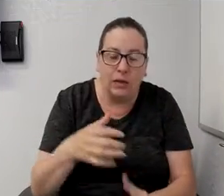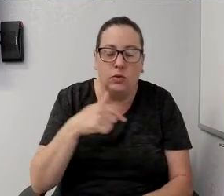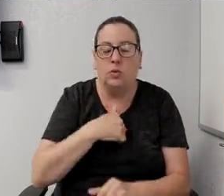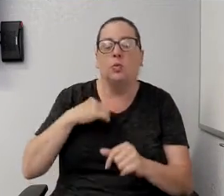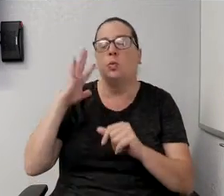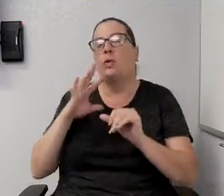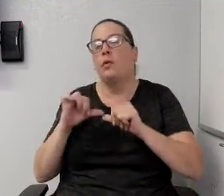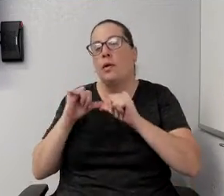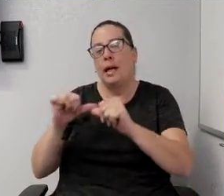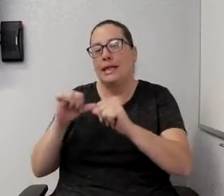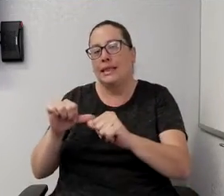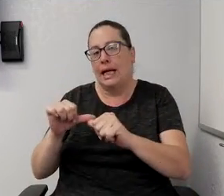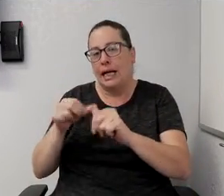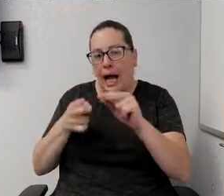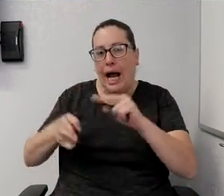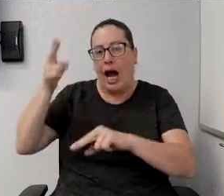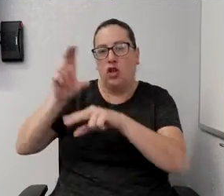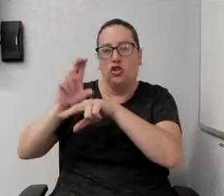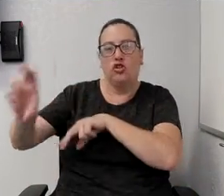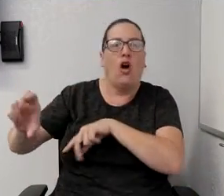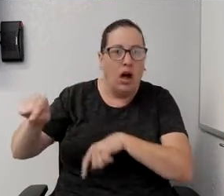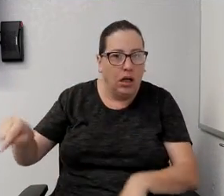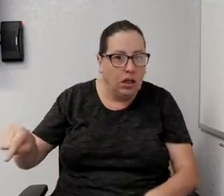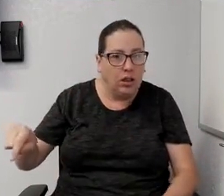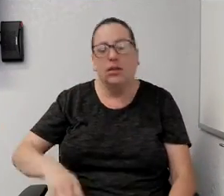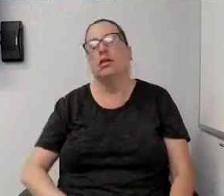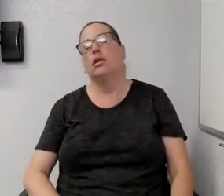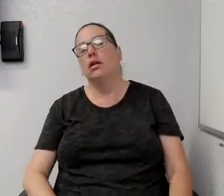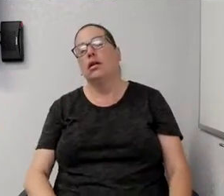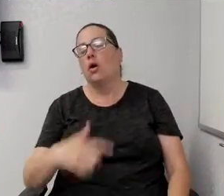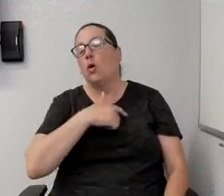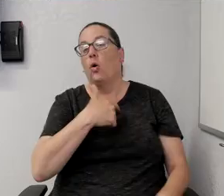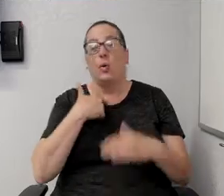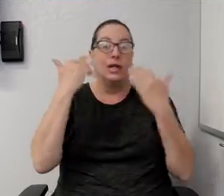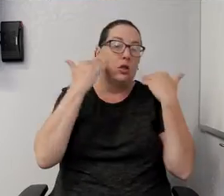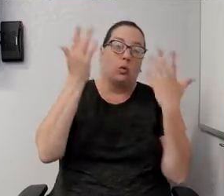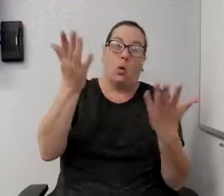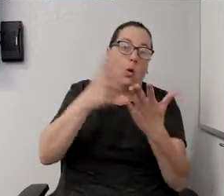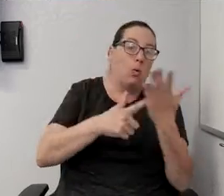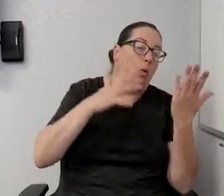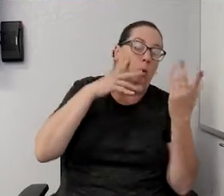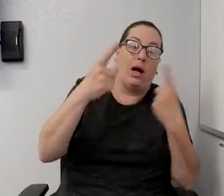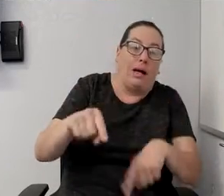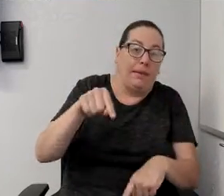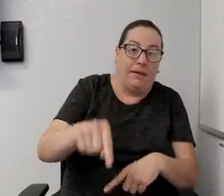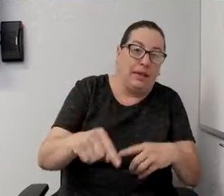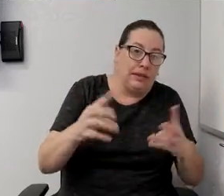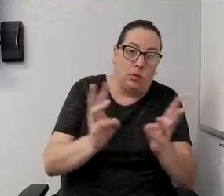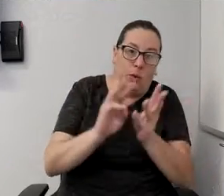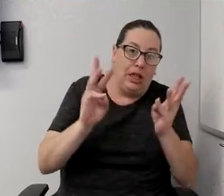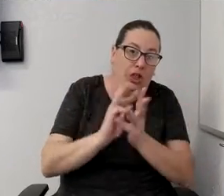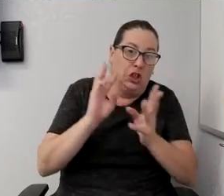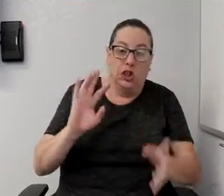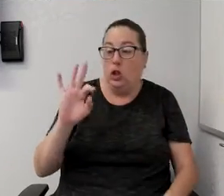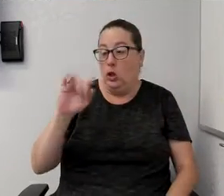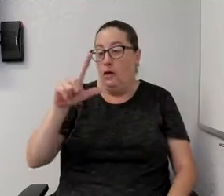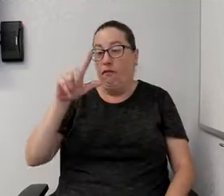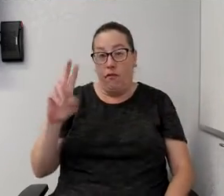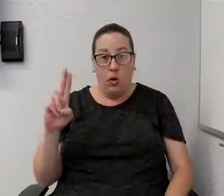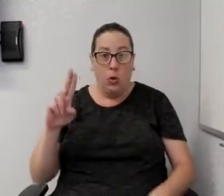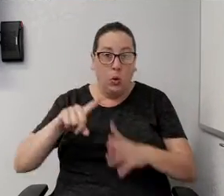higher stocks. We don't know what will happen this coming winter. The flu starts